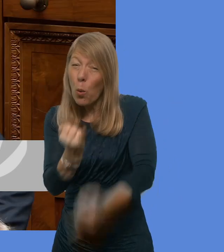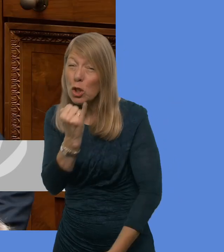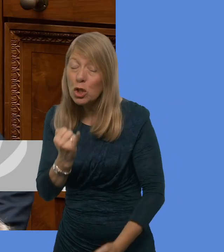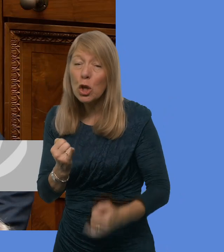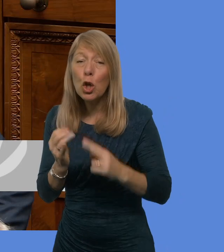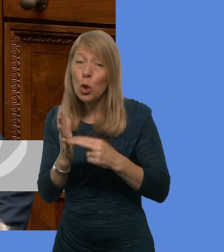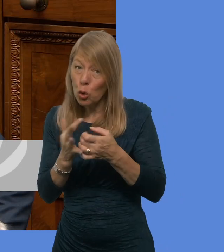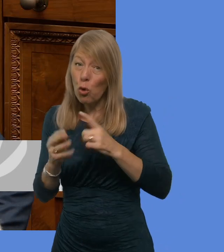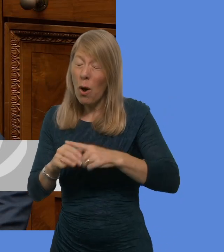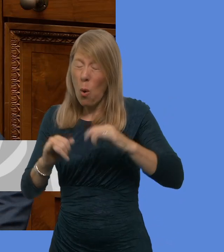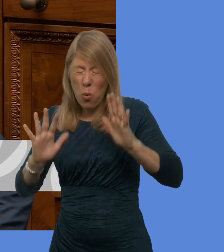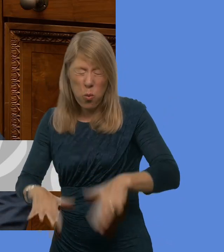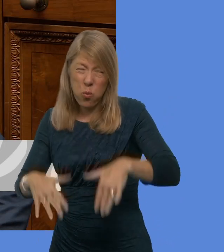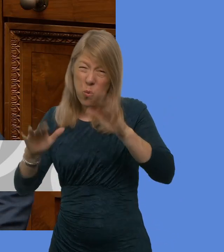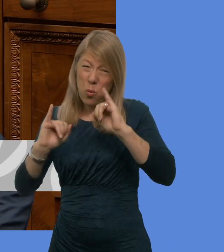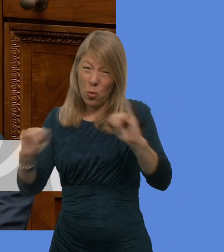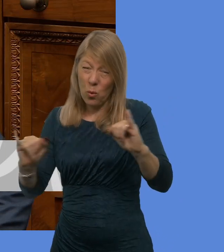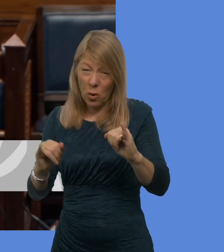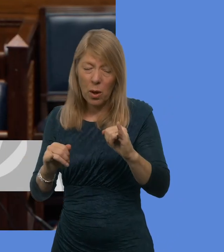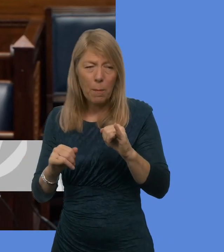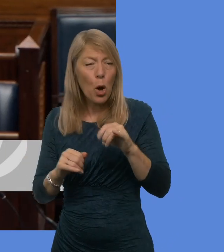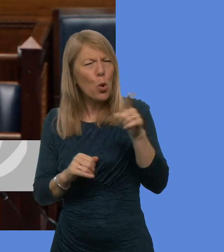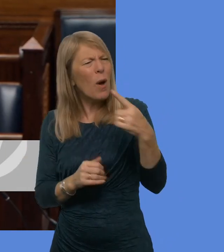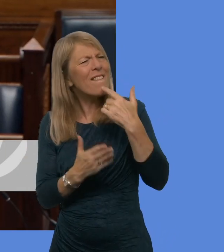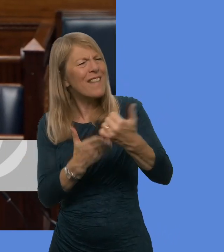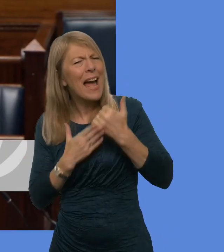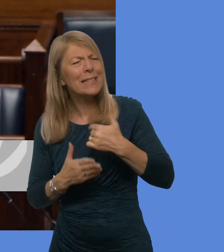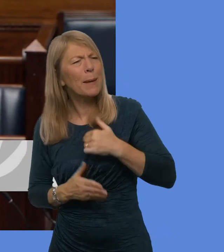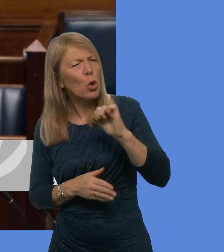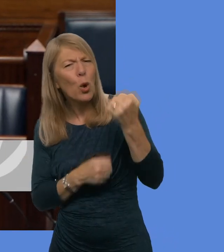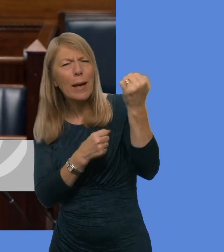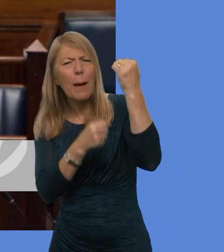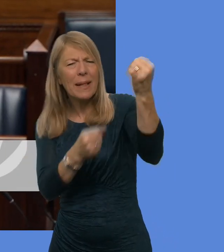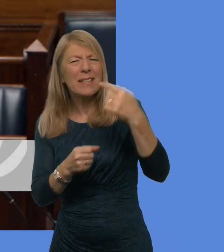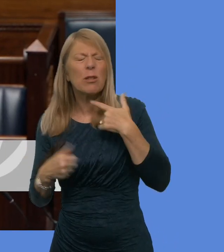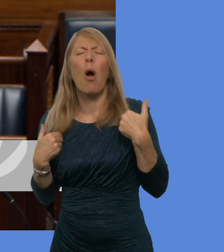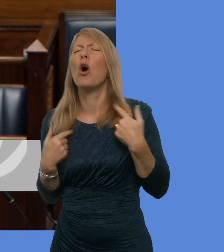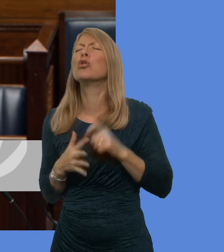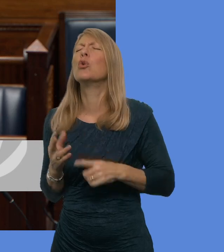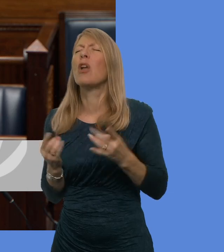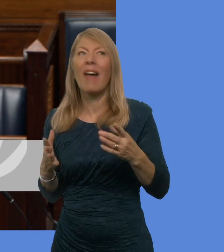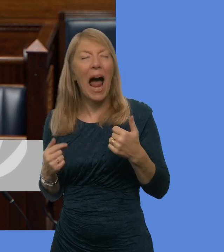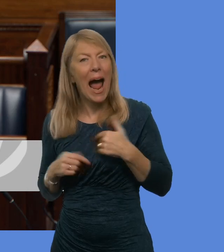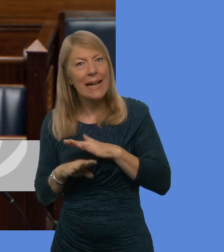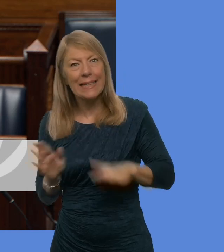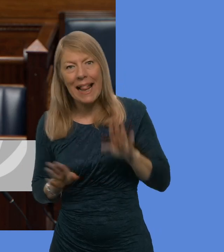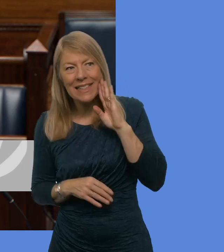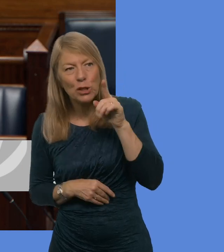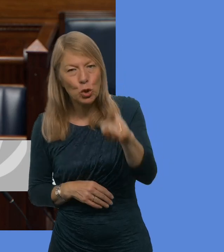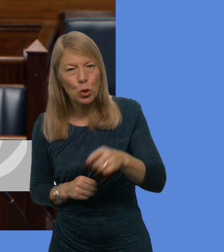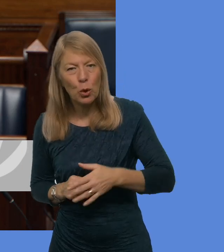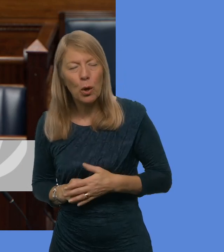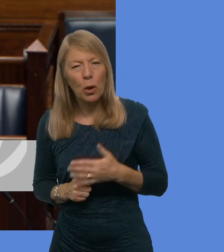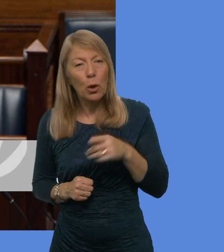it was. If I had followed your advice and your campaign to do nothing, because you didn't come forward with an alternative solution.